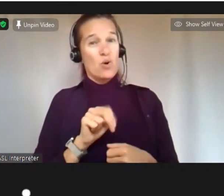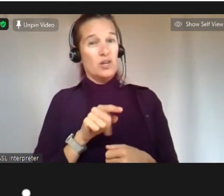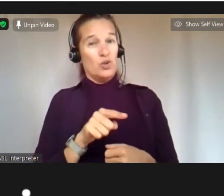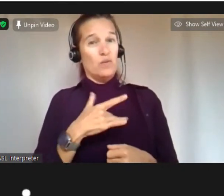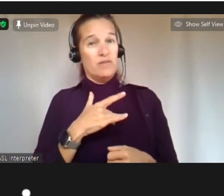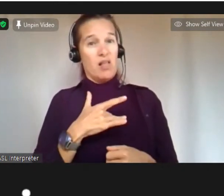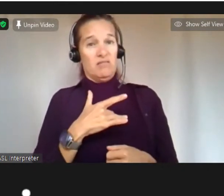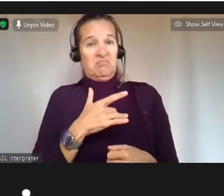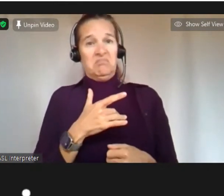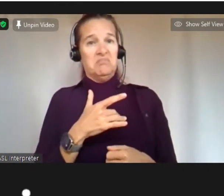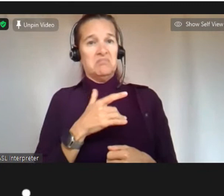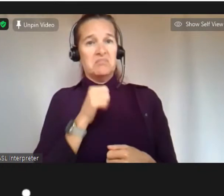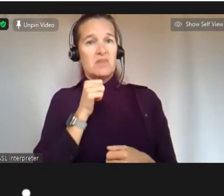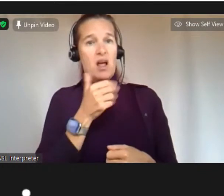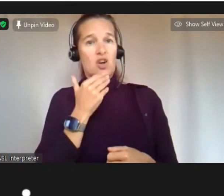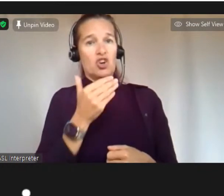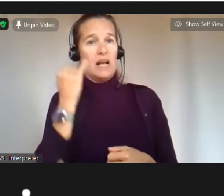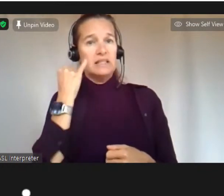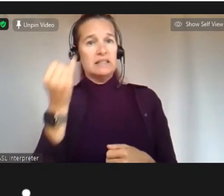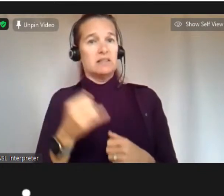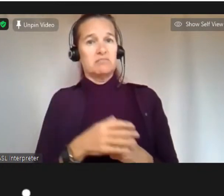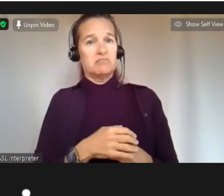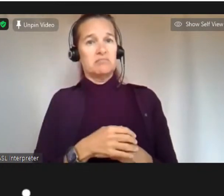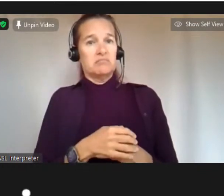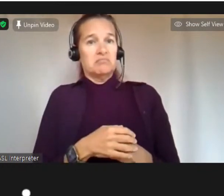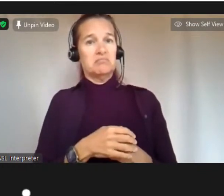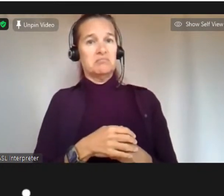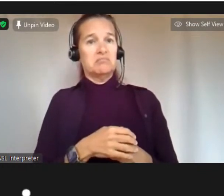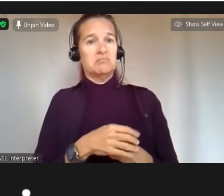good idea. That's a paraphrase.